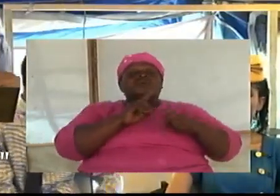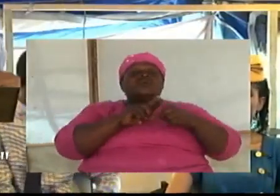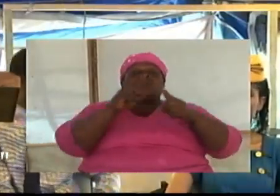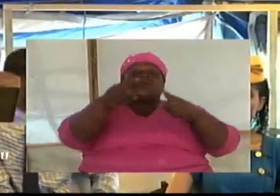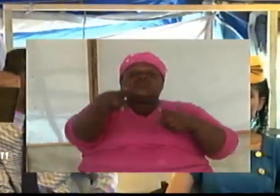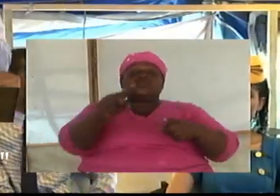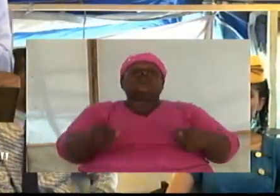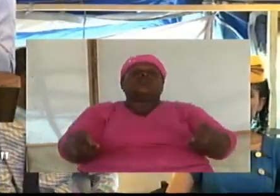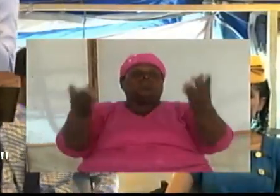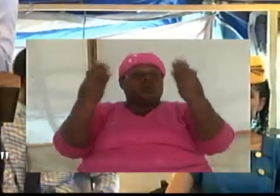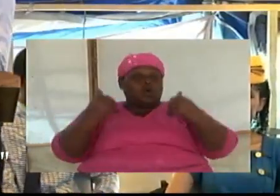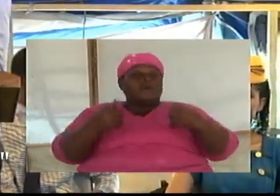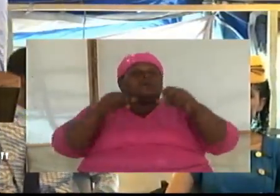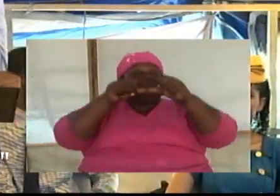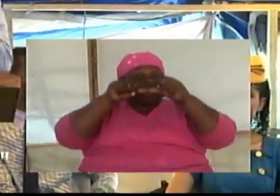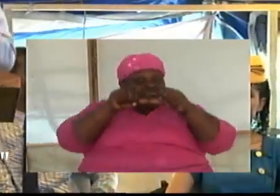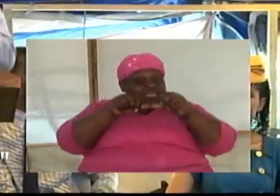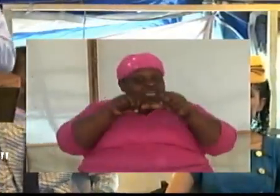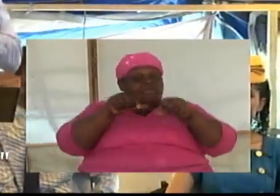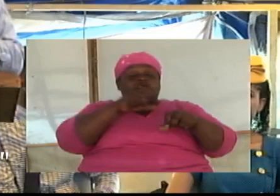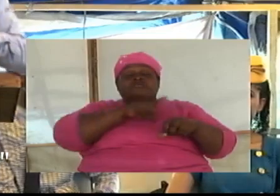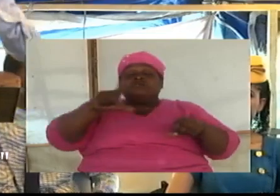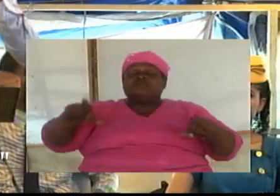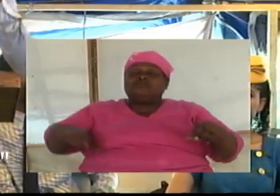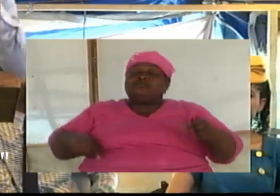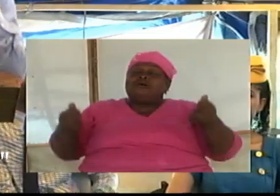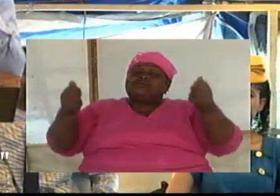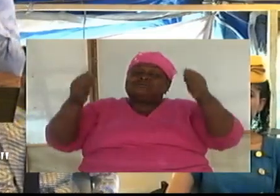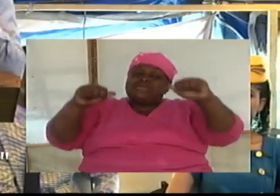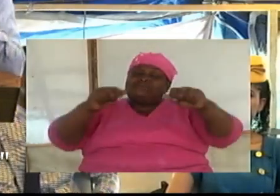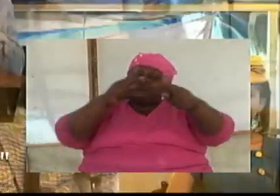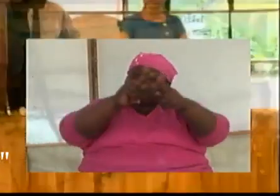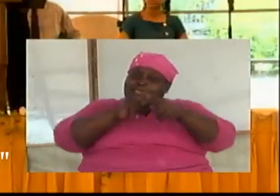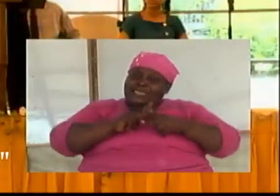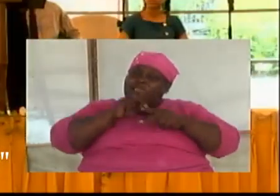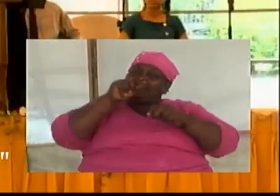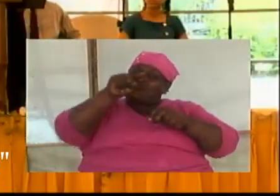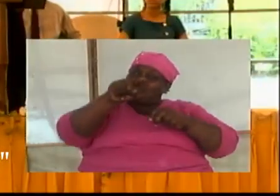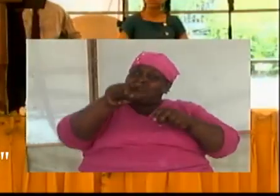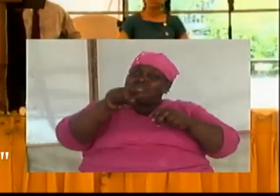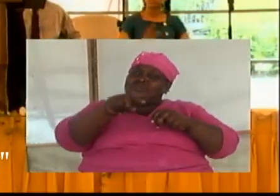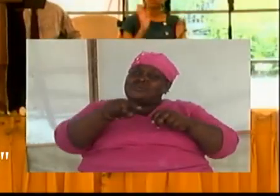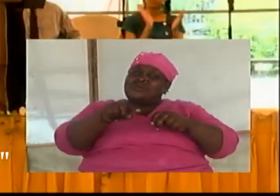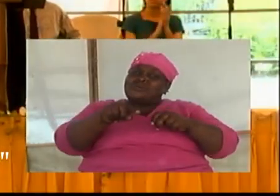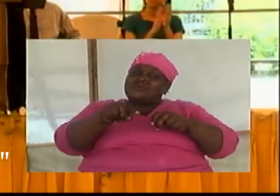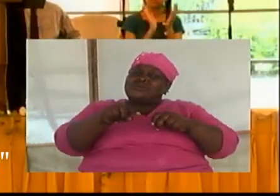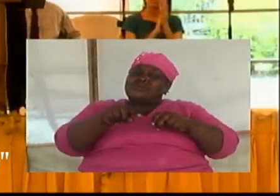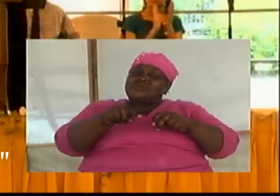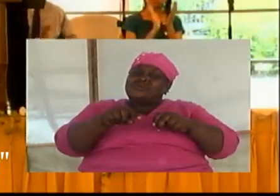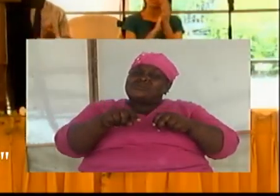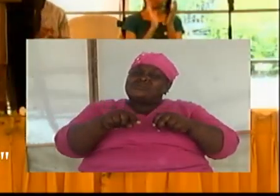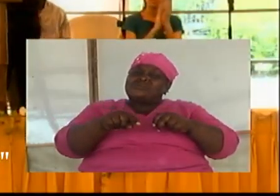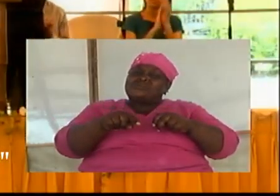you. He's able to sustain you. He's able to preserve you. God bless you in Jesus' name.